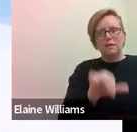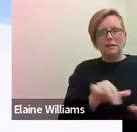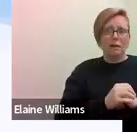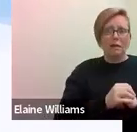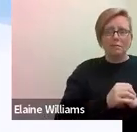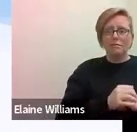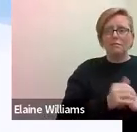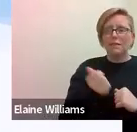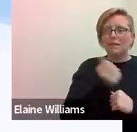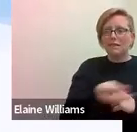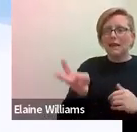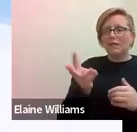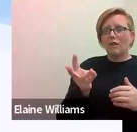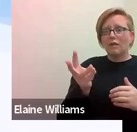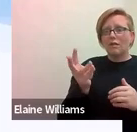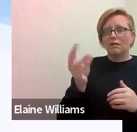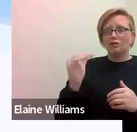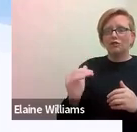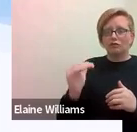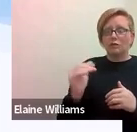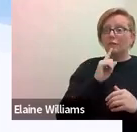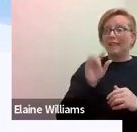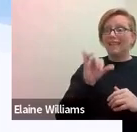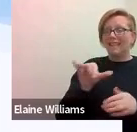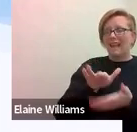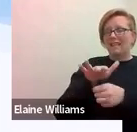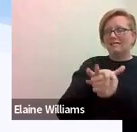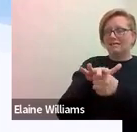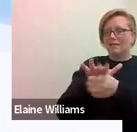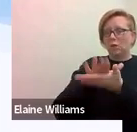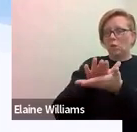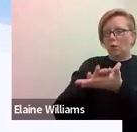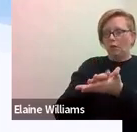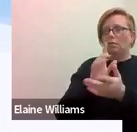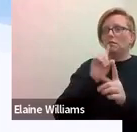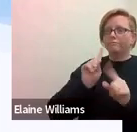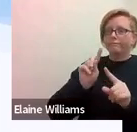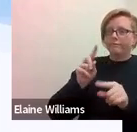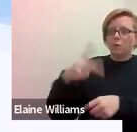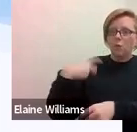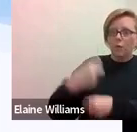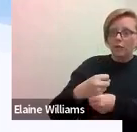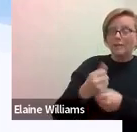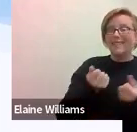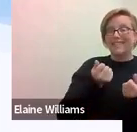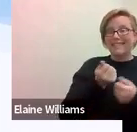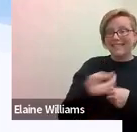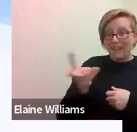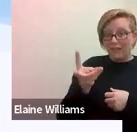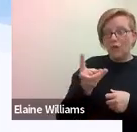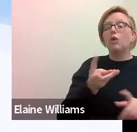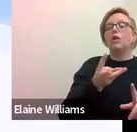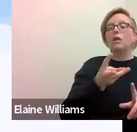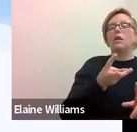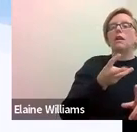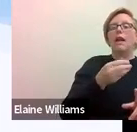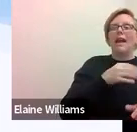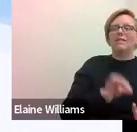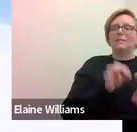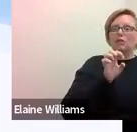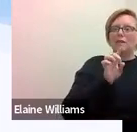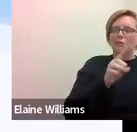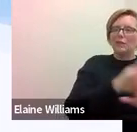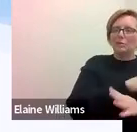children, they've done this for 2 years now, were able to go into regular ed pre-K from that special ed classroom